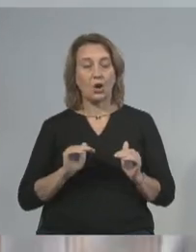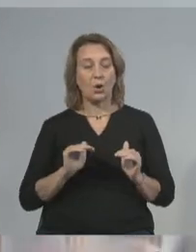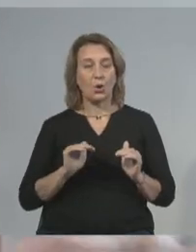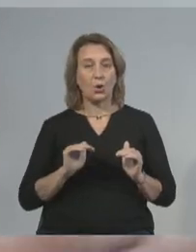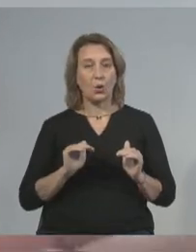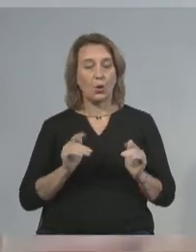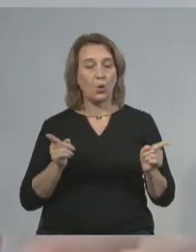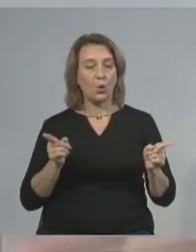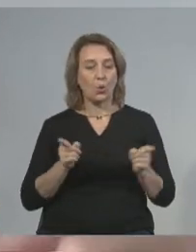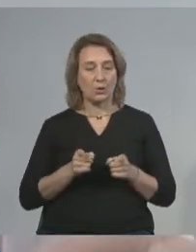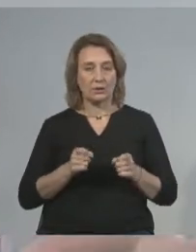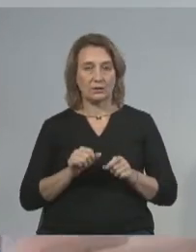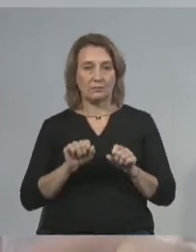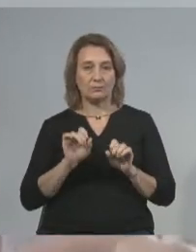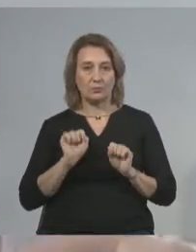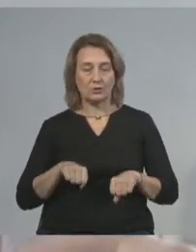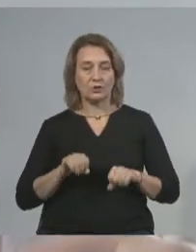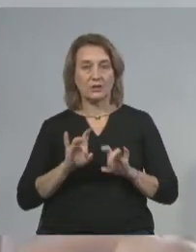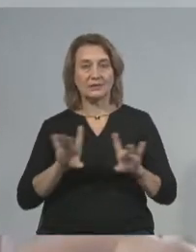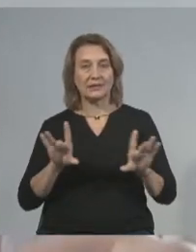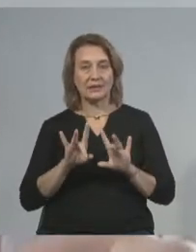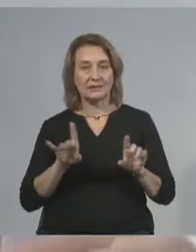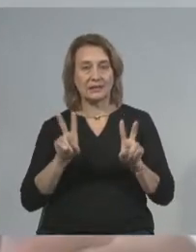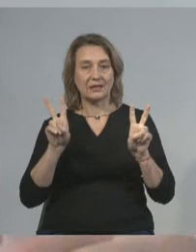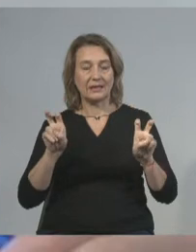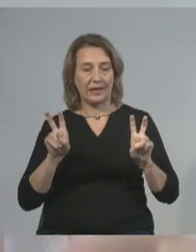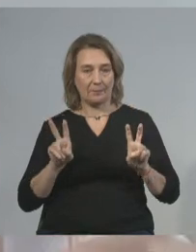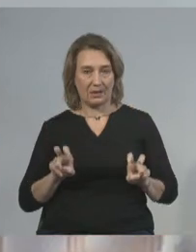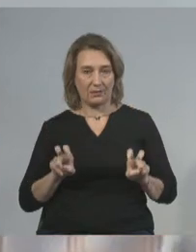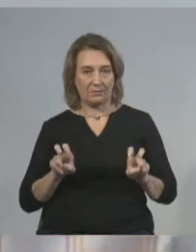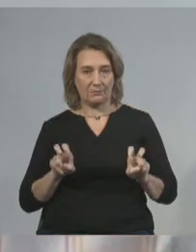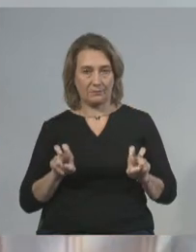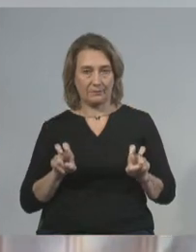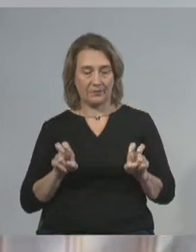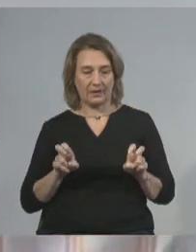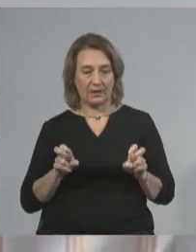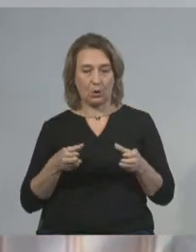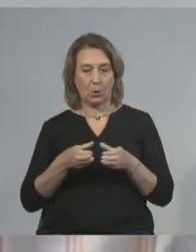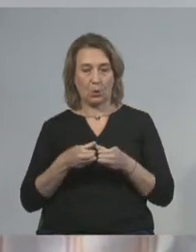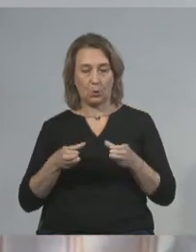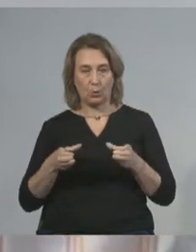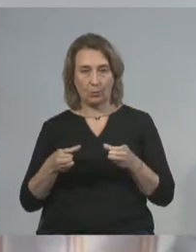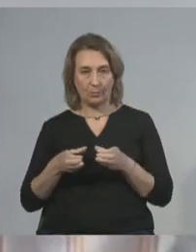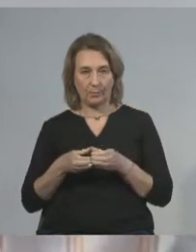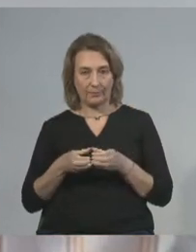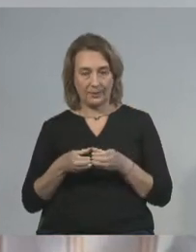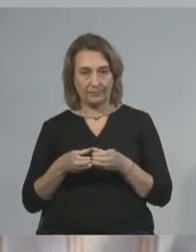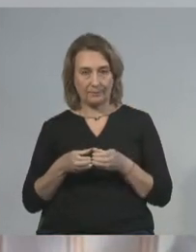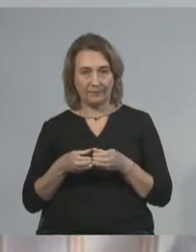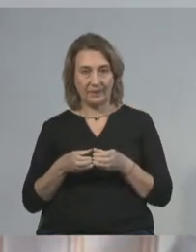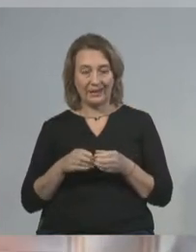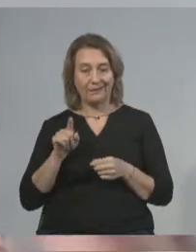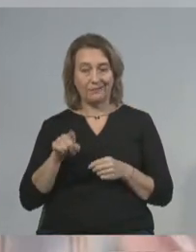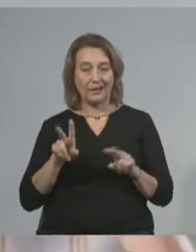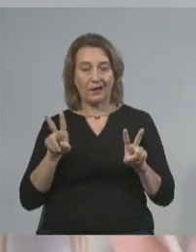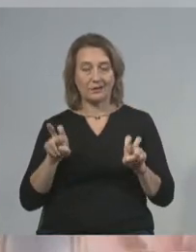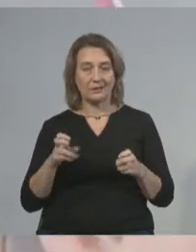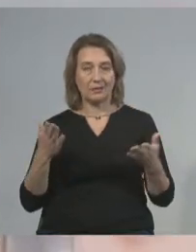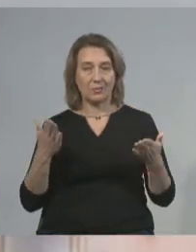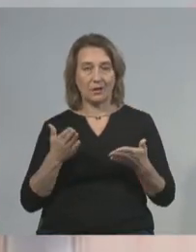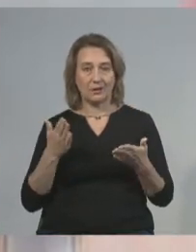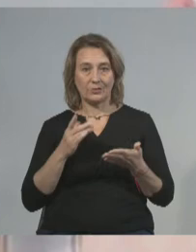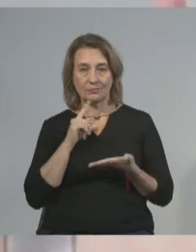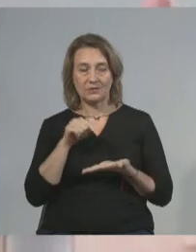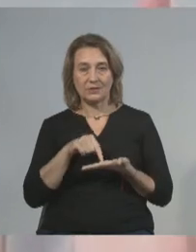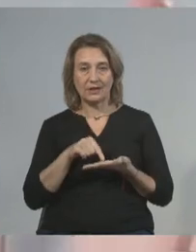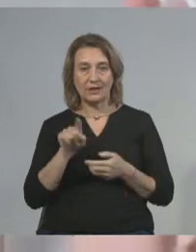i would like to mention briefly about the topics that can be connected with these groups with these vulnerable groups so the